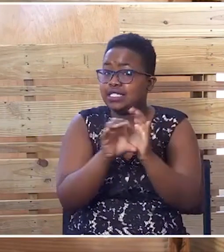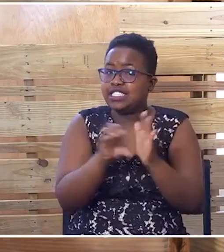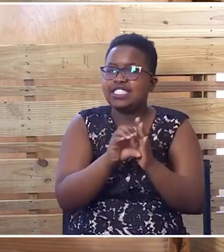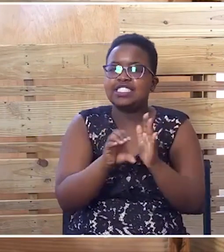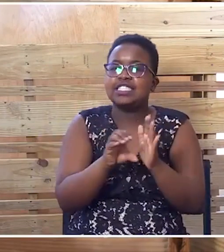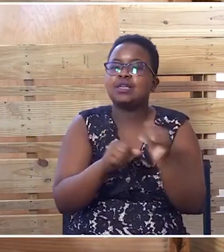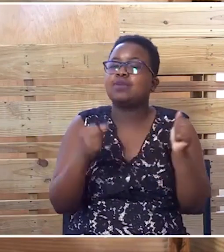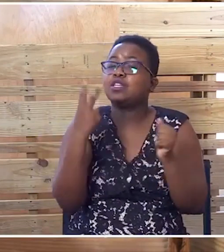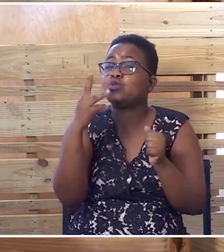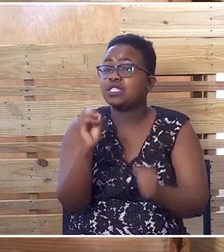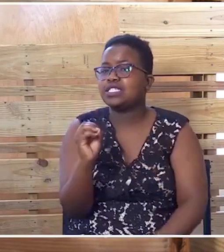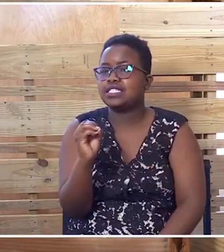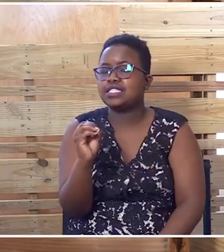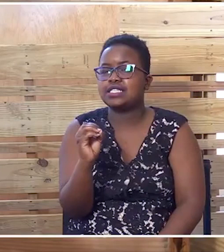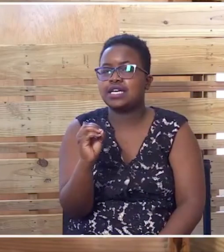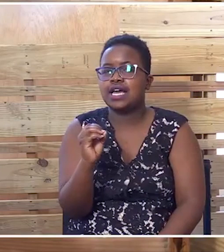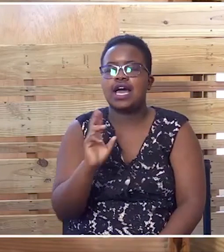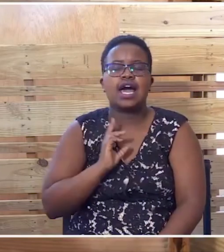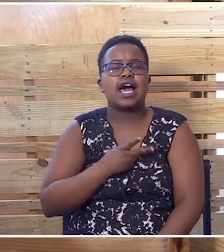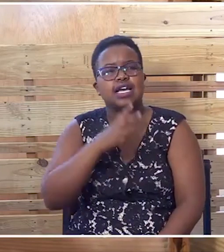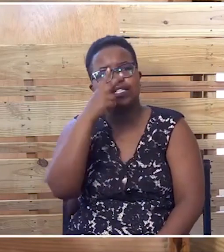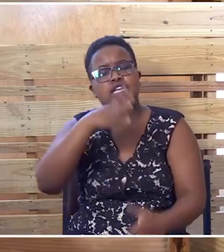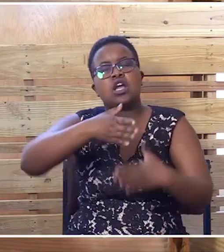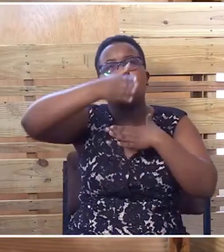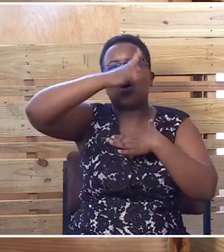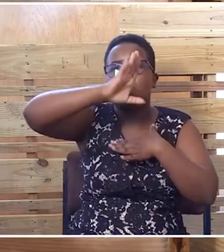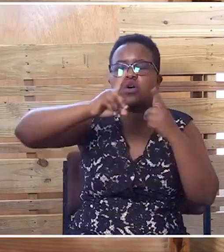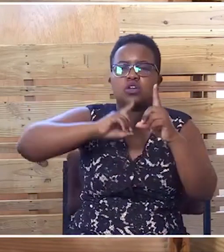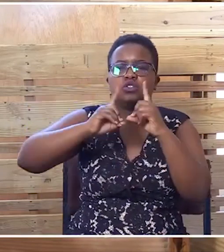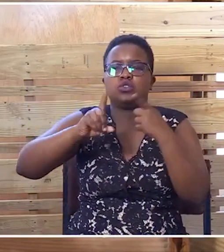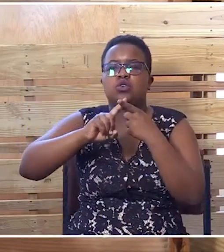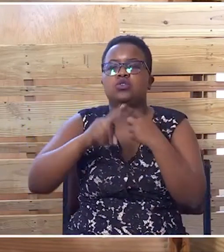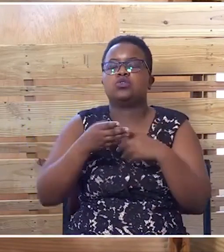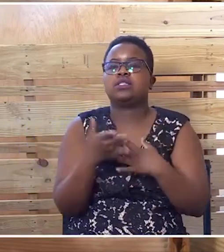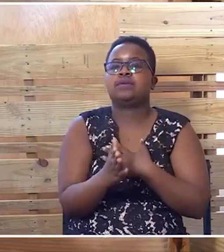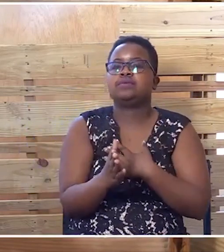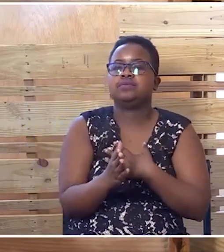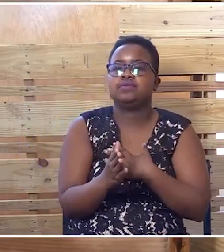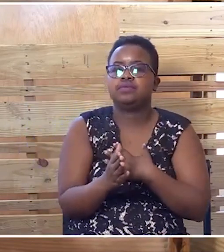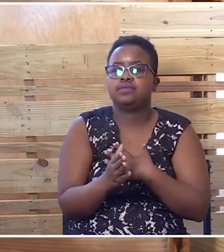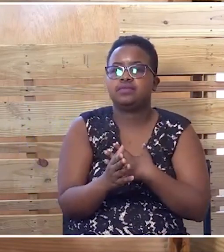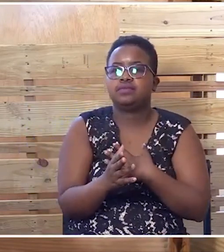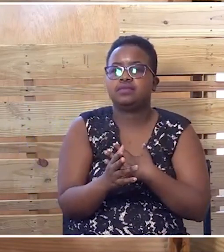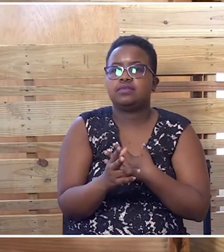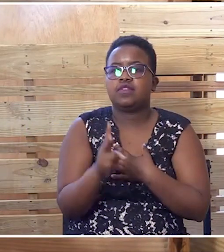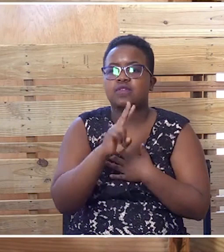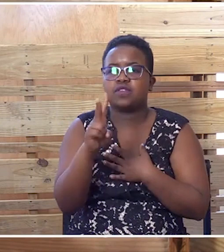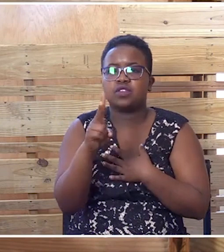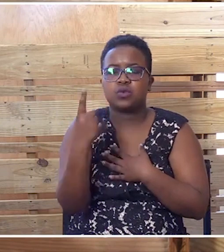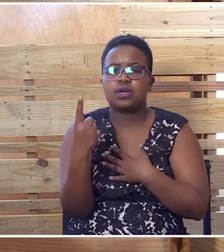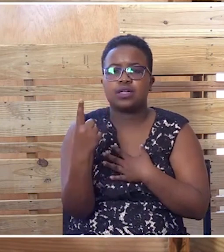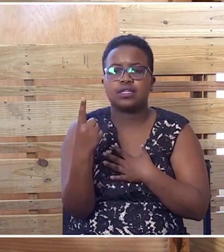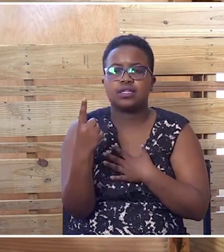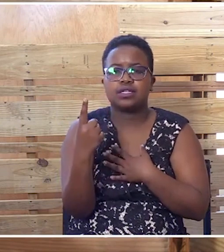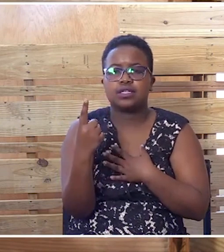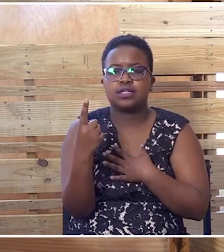we see God speaking to them, you know, in verse 1 of chapter 20. And God spoke